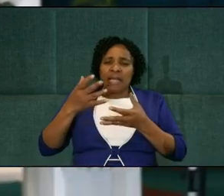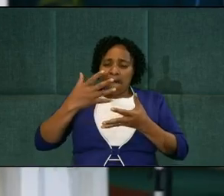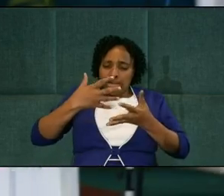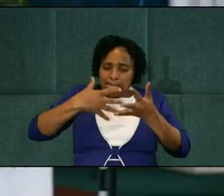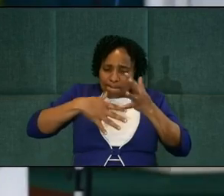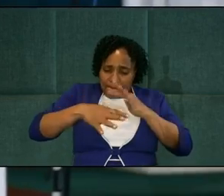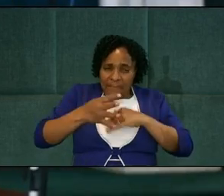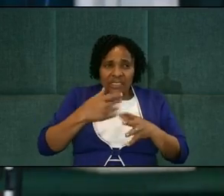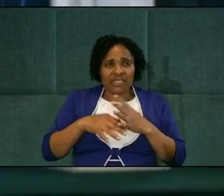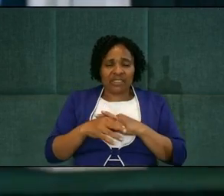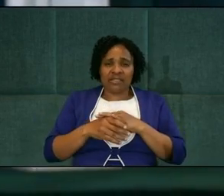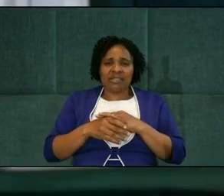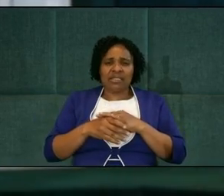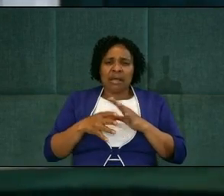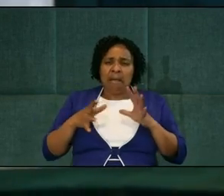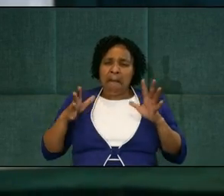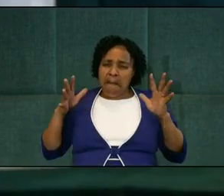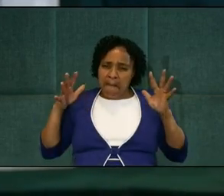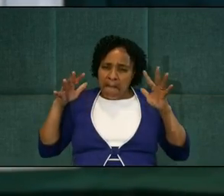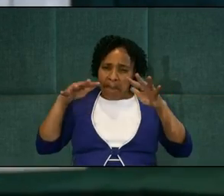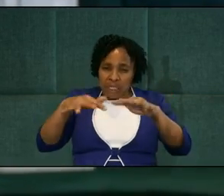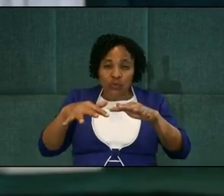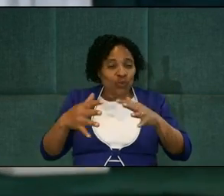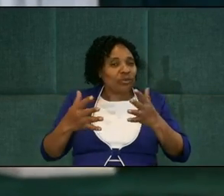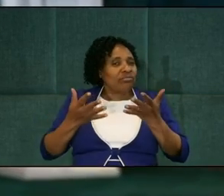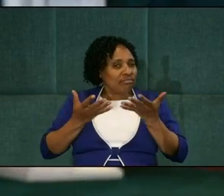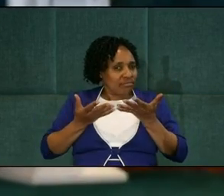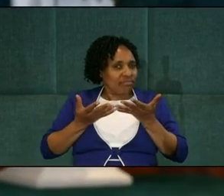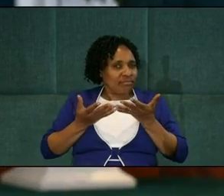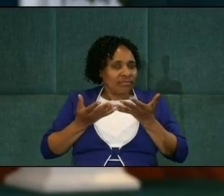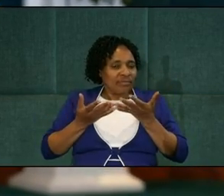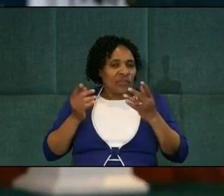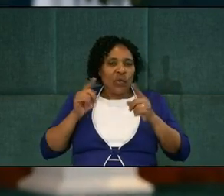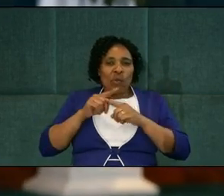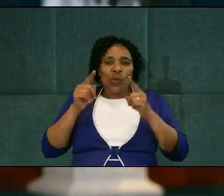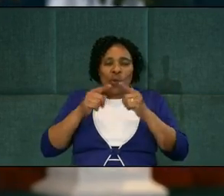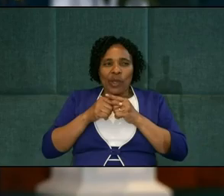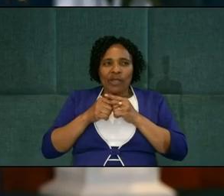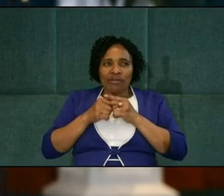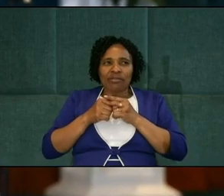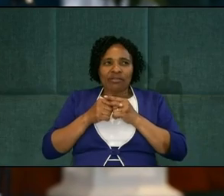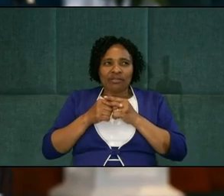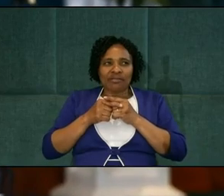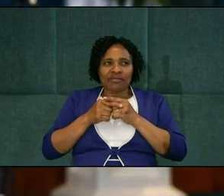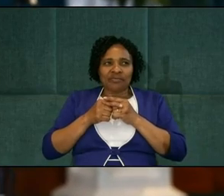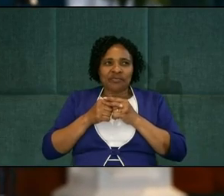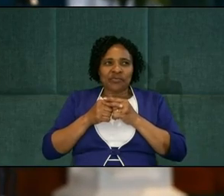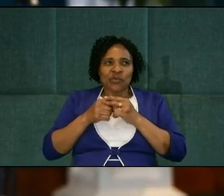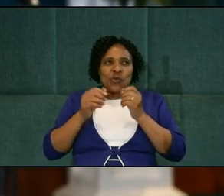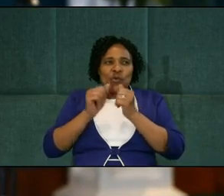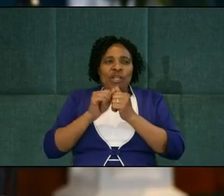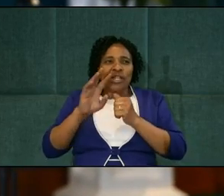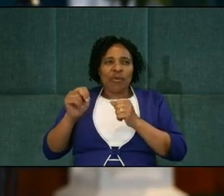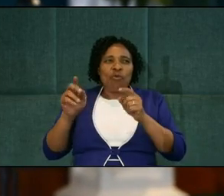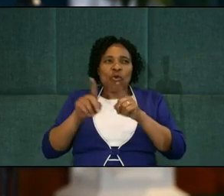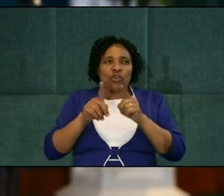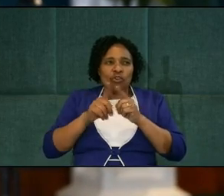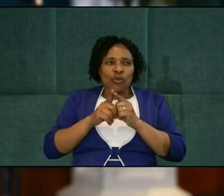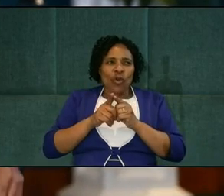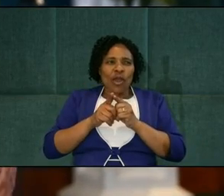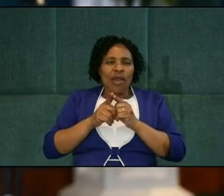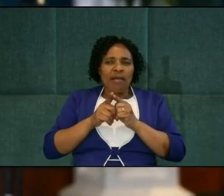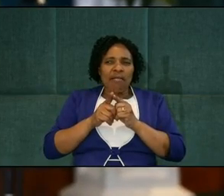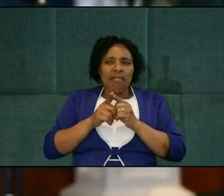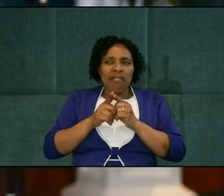mixed multitude went up with them also. No,